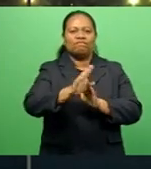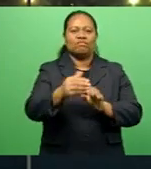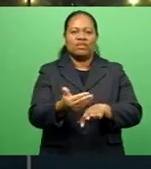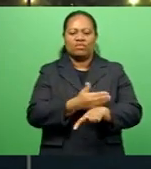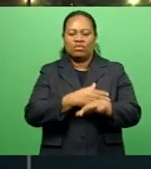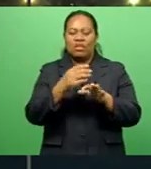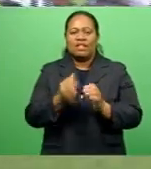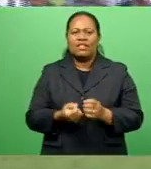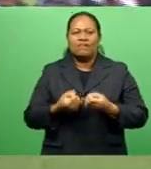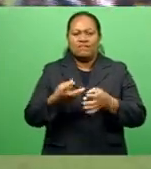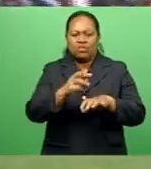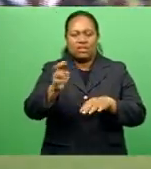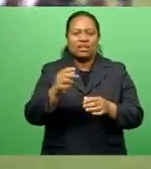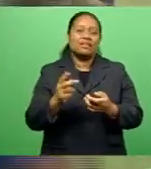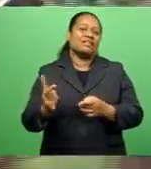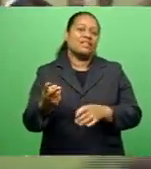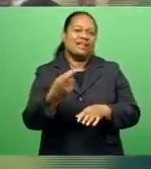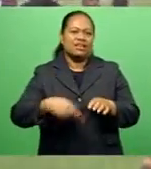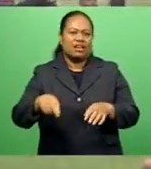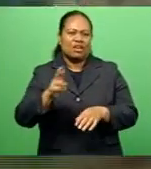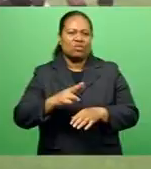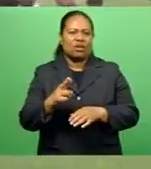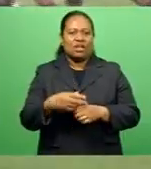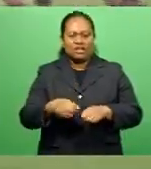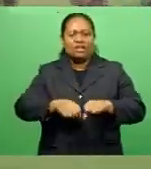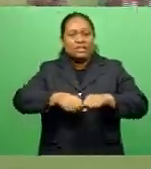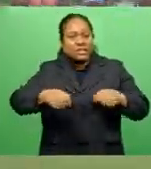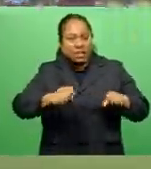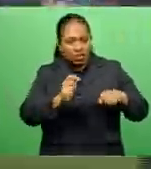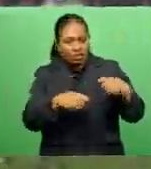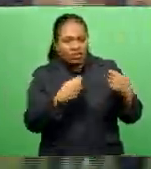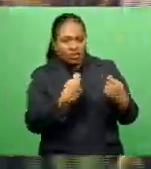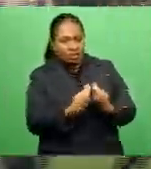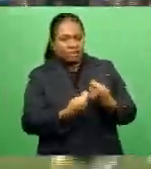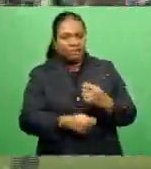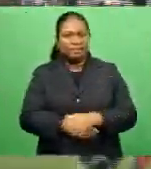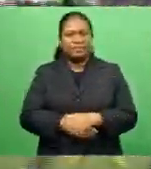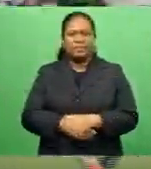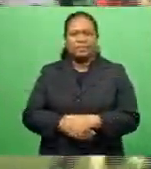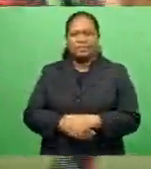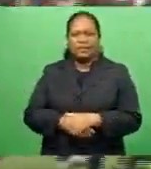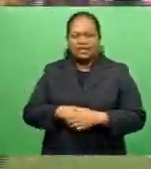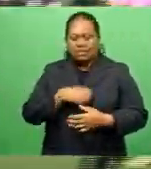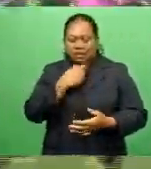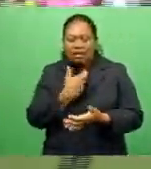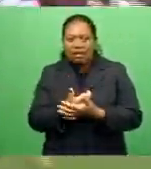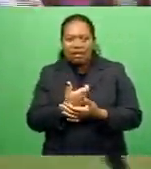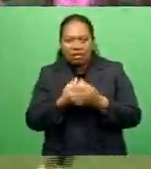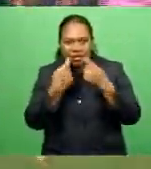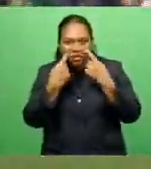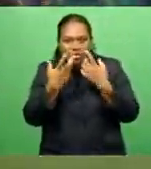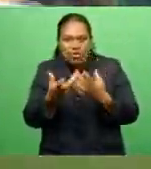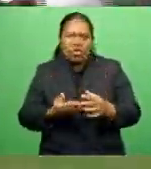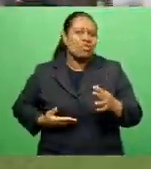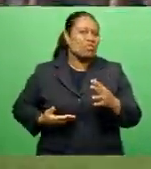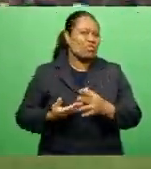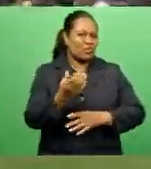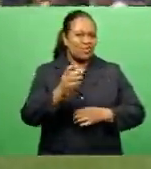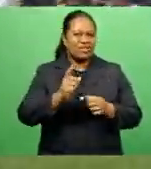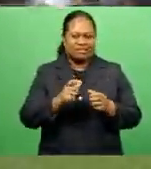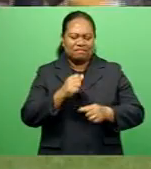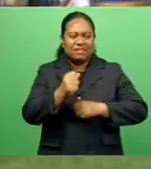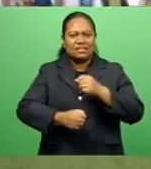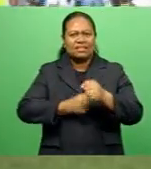elimination round. The Serua-based school has been in an impressive form throughout the season, giving schools